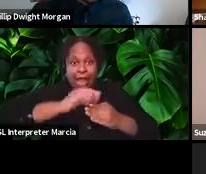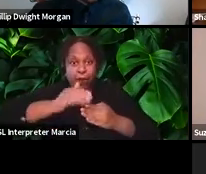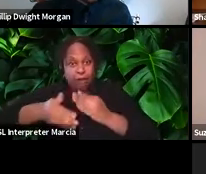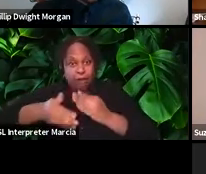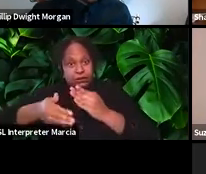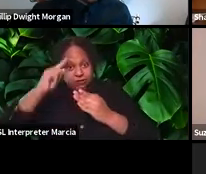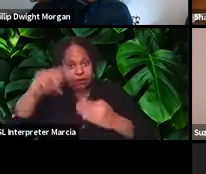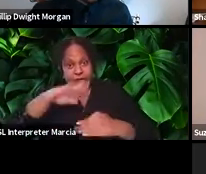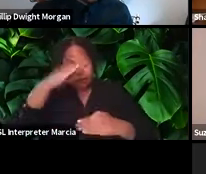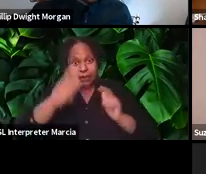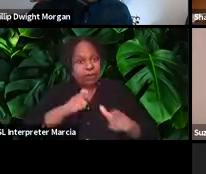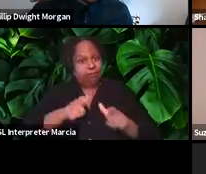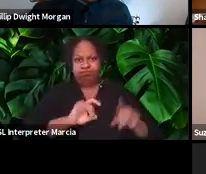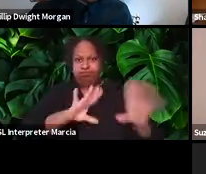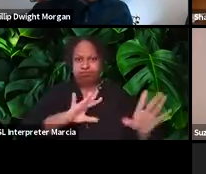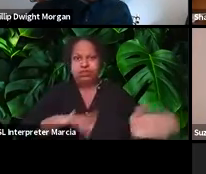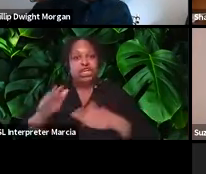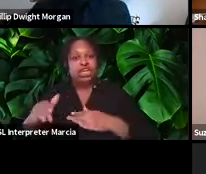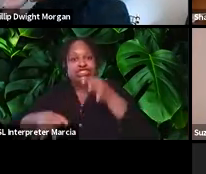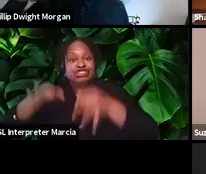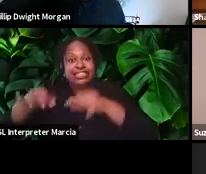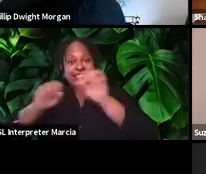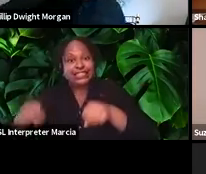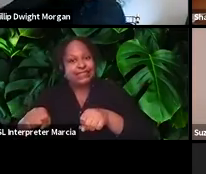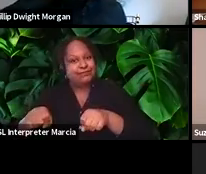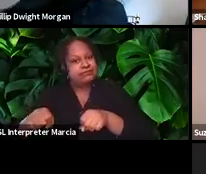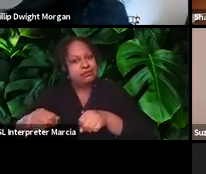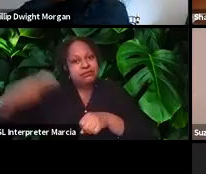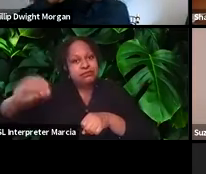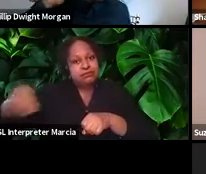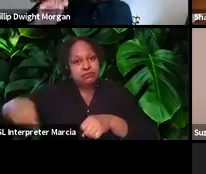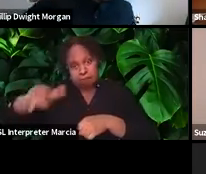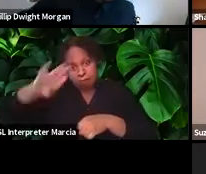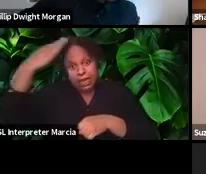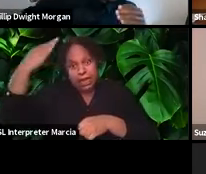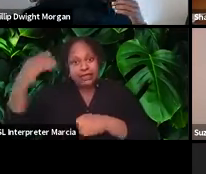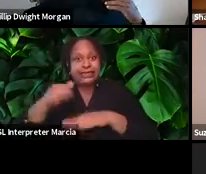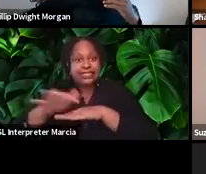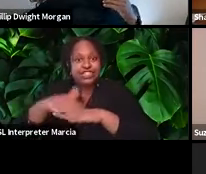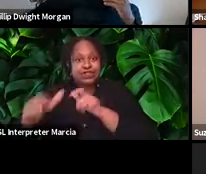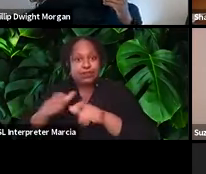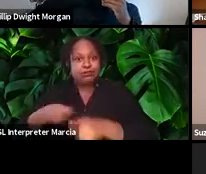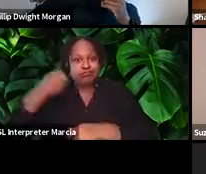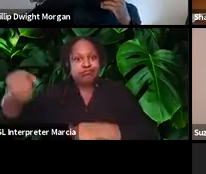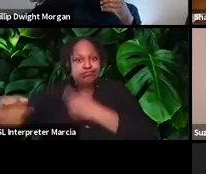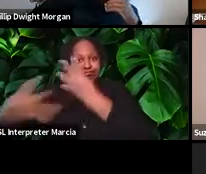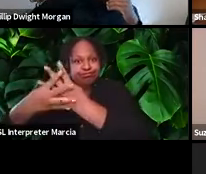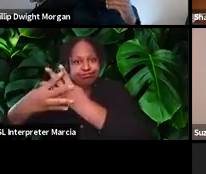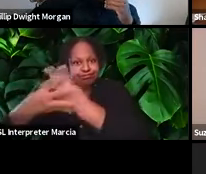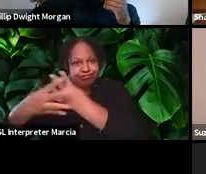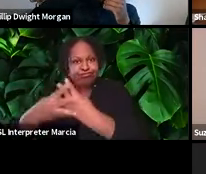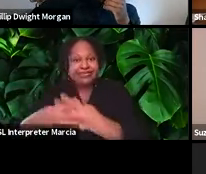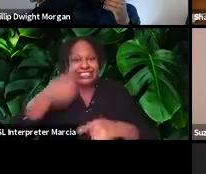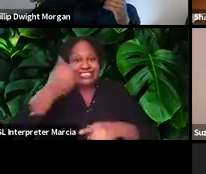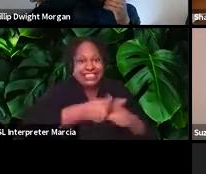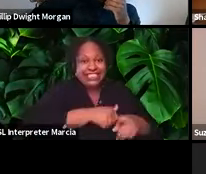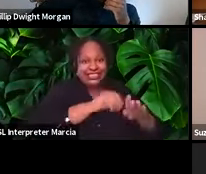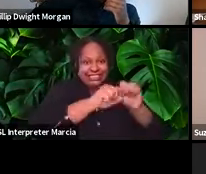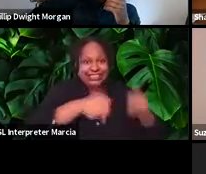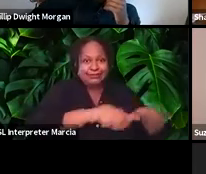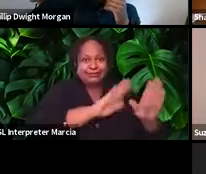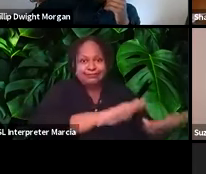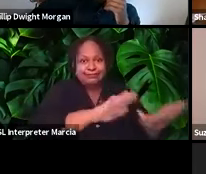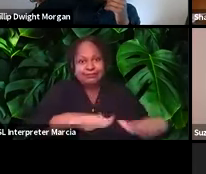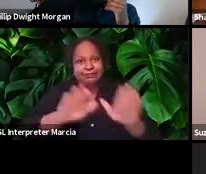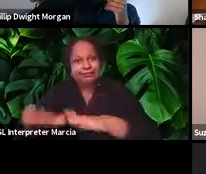Our justice system, we have an overrepresentation of Black and Indigenous people in our every system.